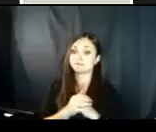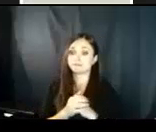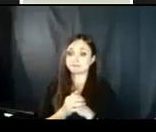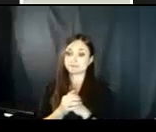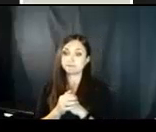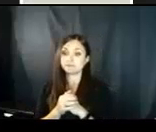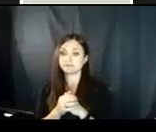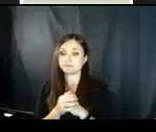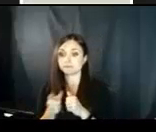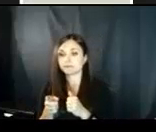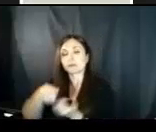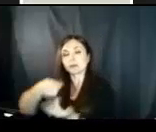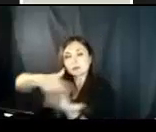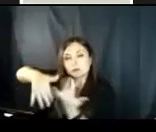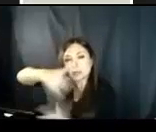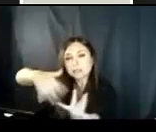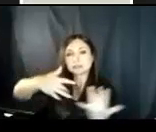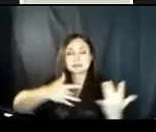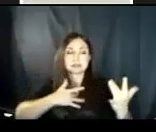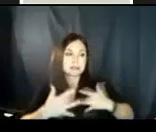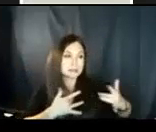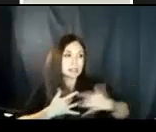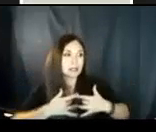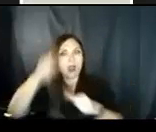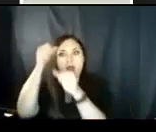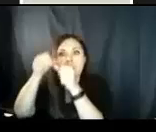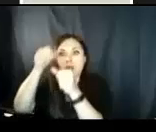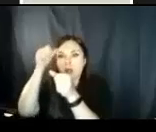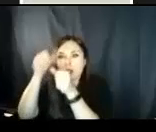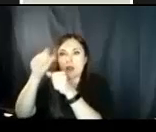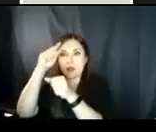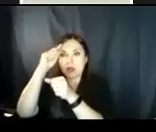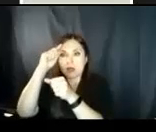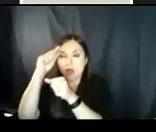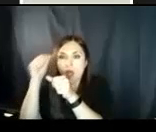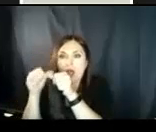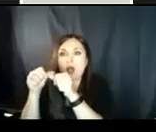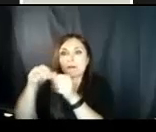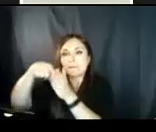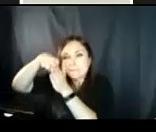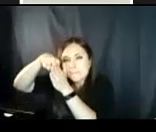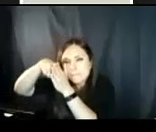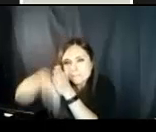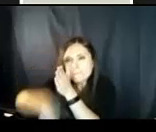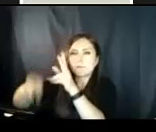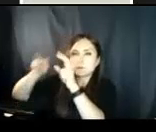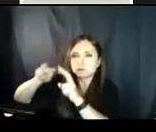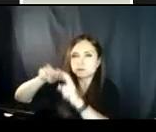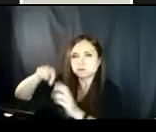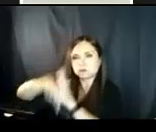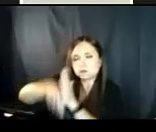place, interactive, excited, retention, absolutely, digging deeper. Ooh, I love some of these things, on